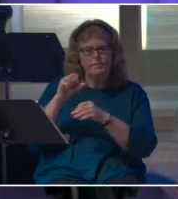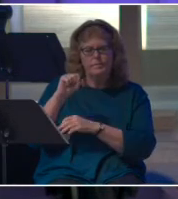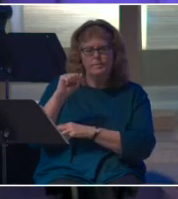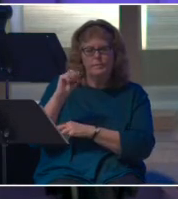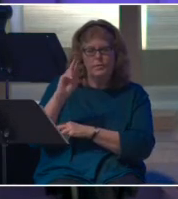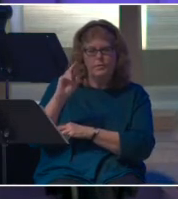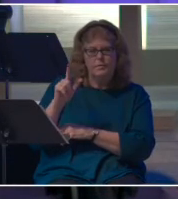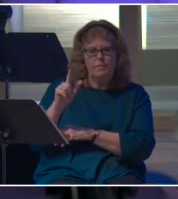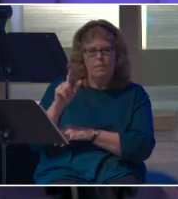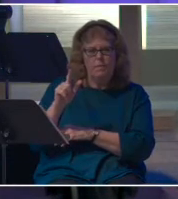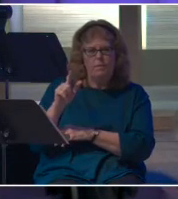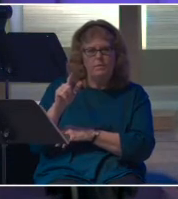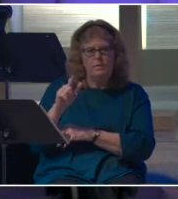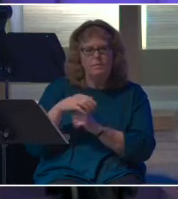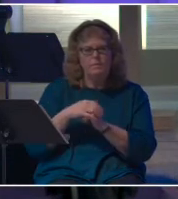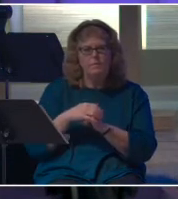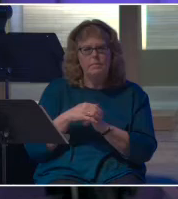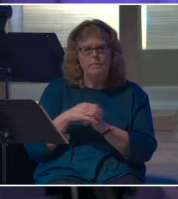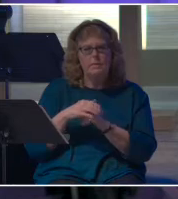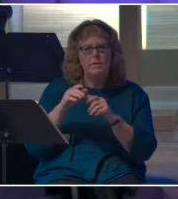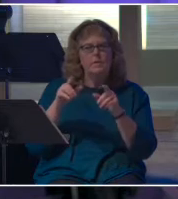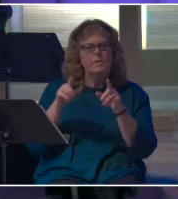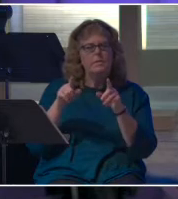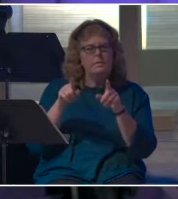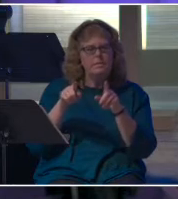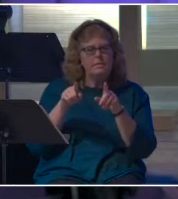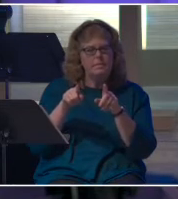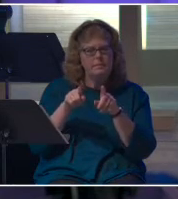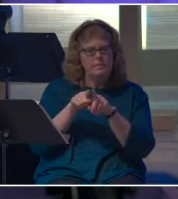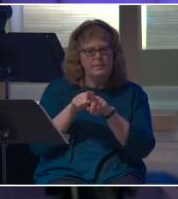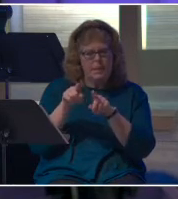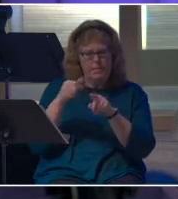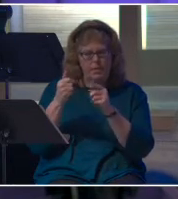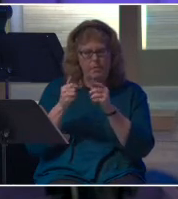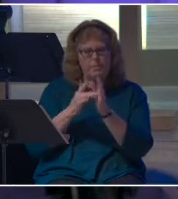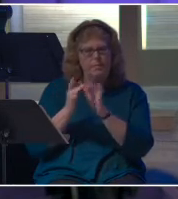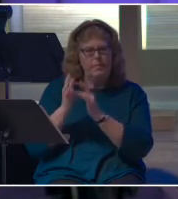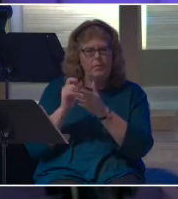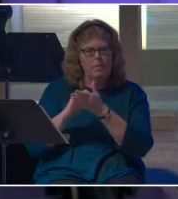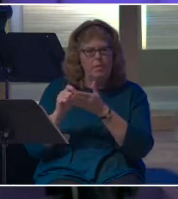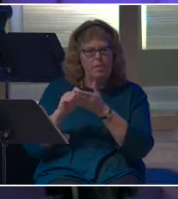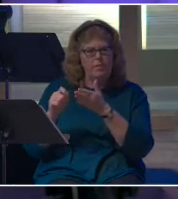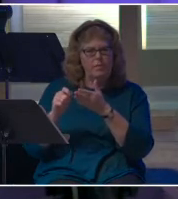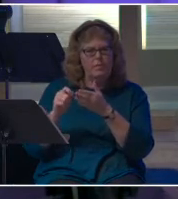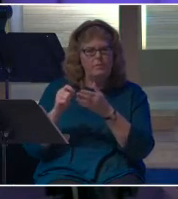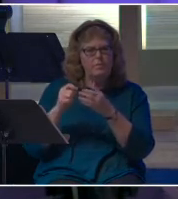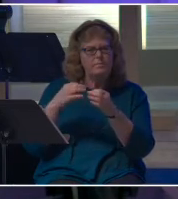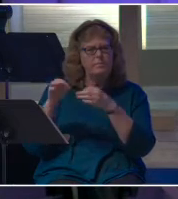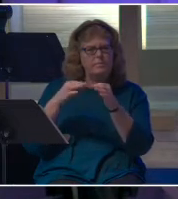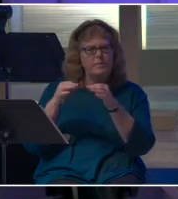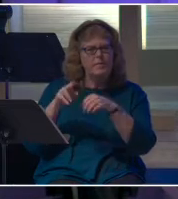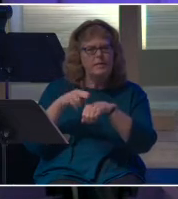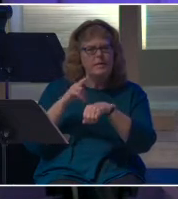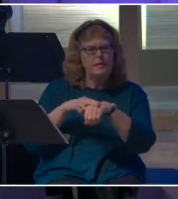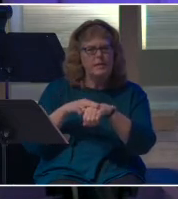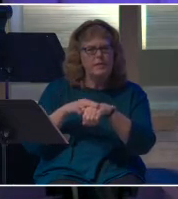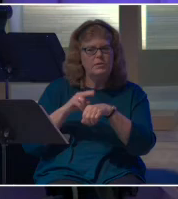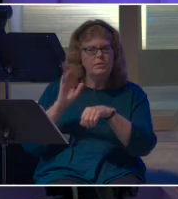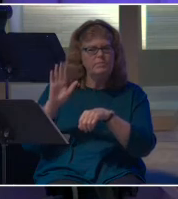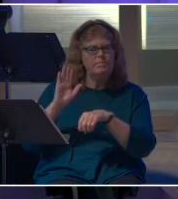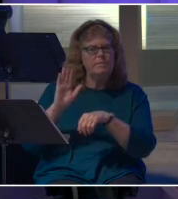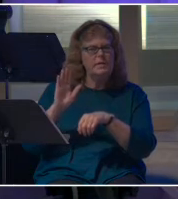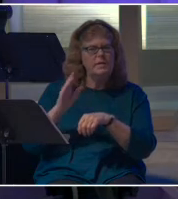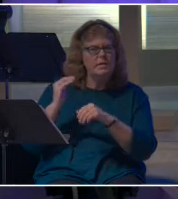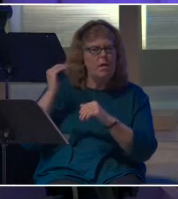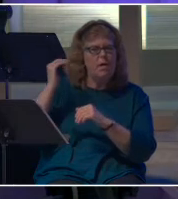Saul as other biblical authors had described the nations, of his height